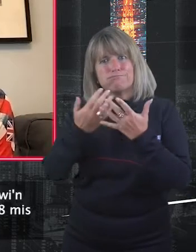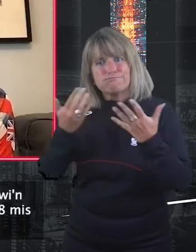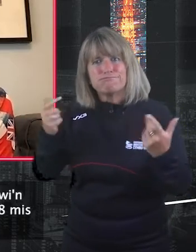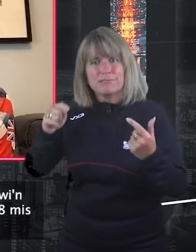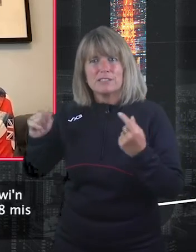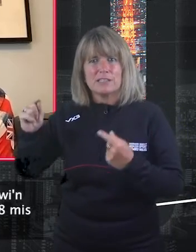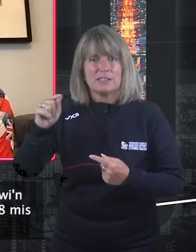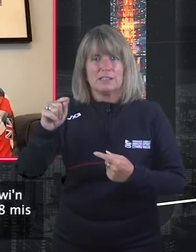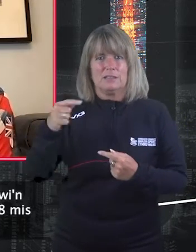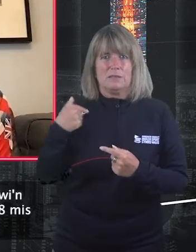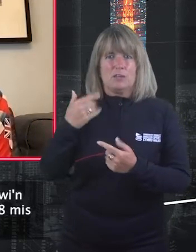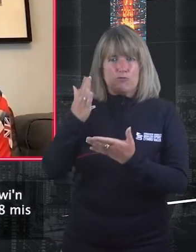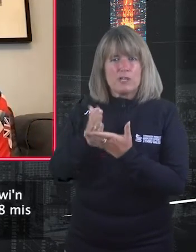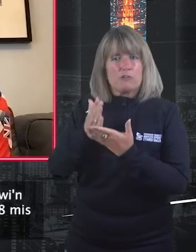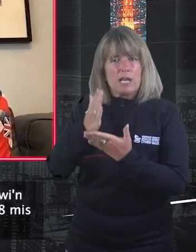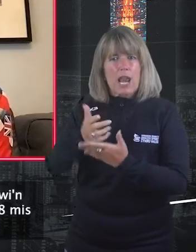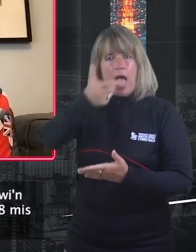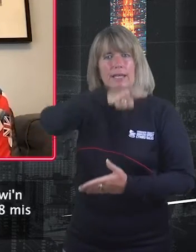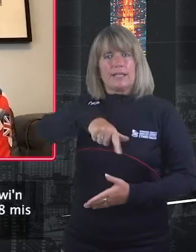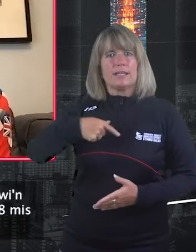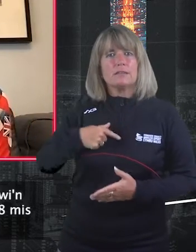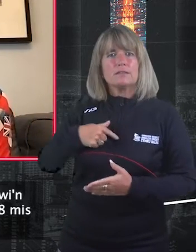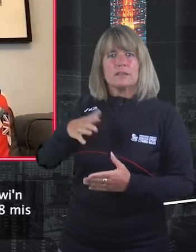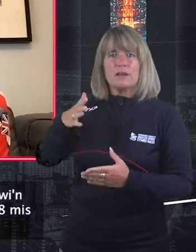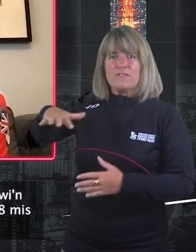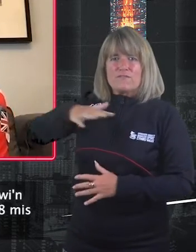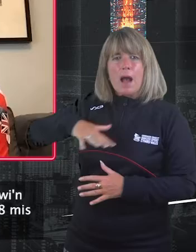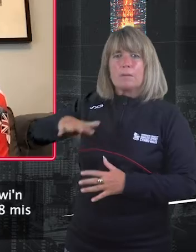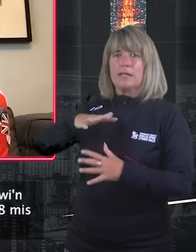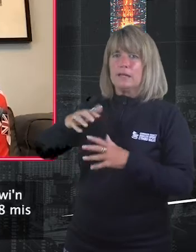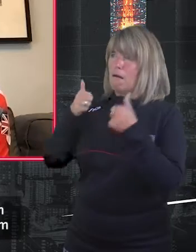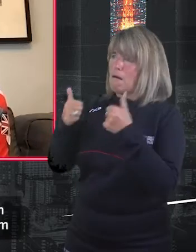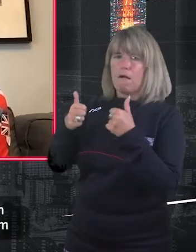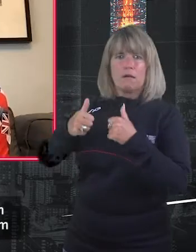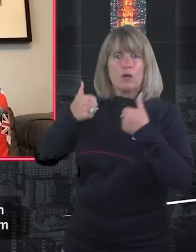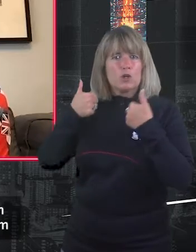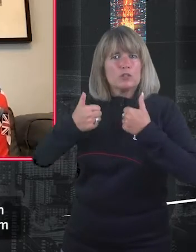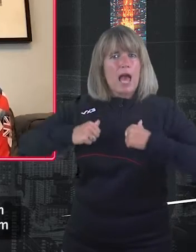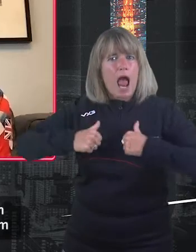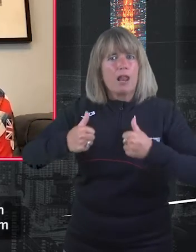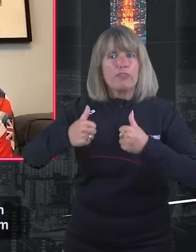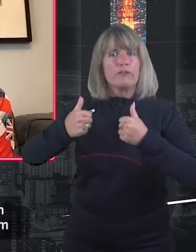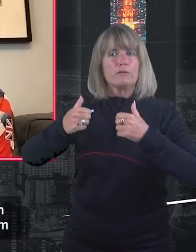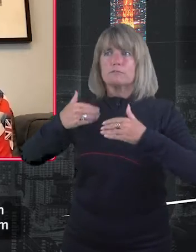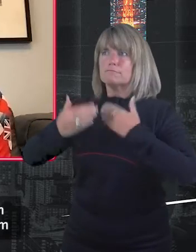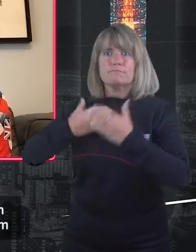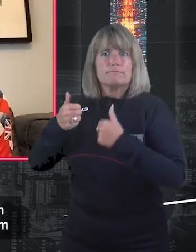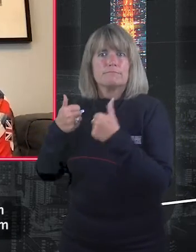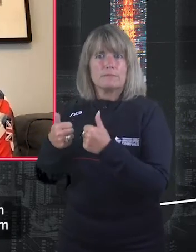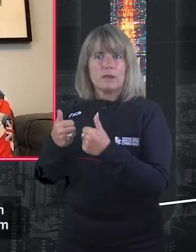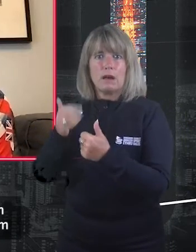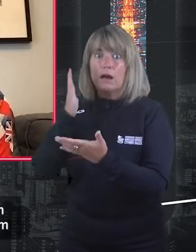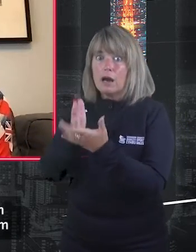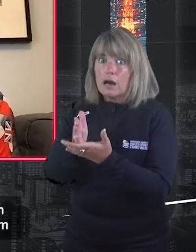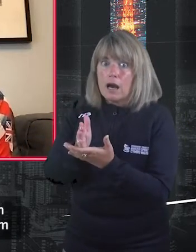my experience over the last 18 months has actually been, you know, probably easier than a lot of people. I've been really, really fortunate in terms of my family